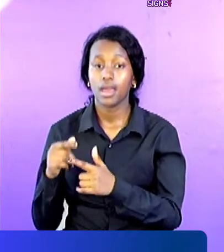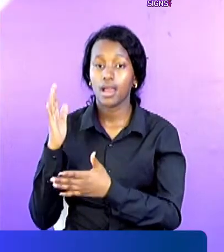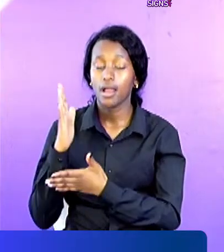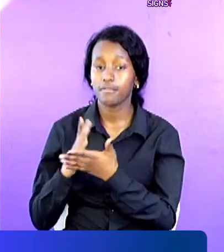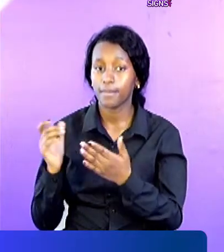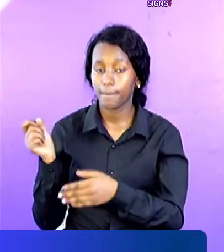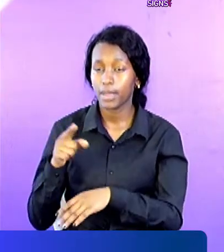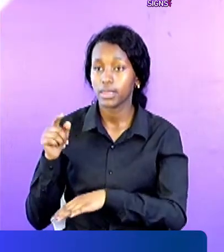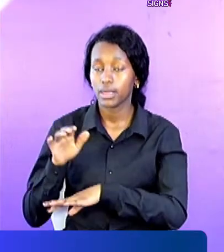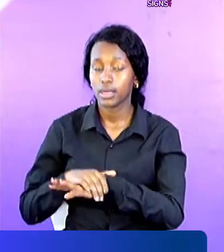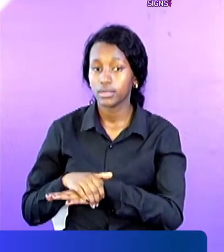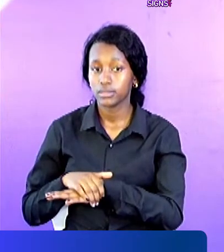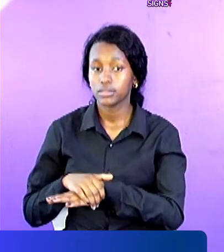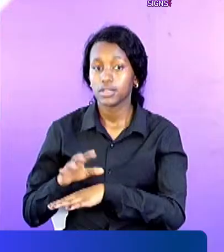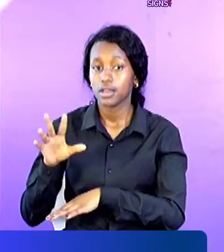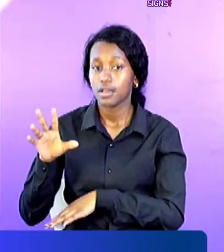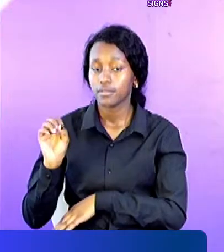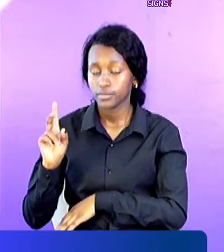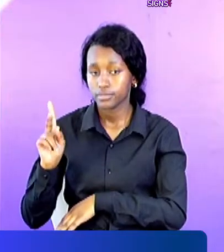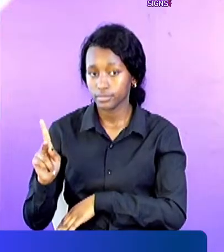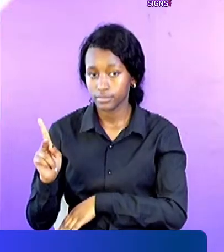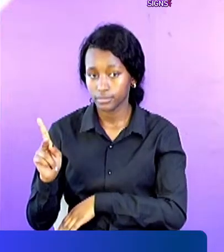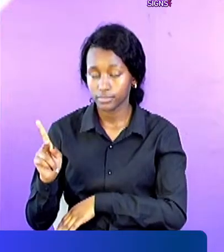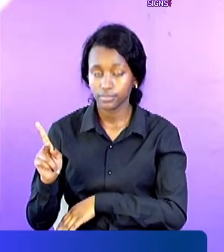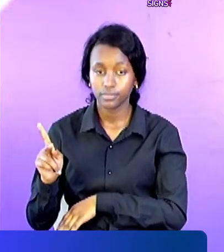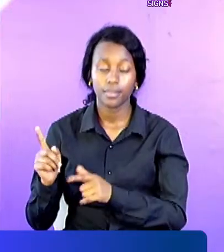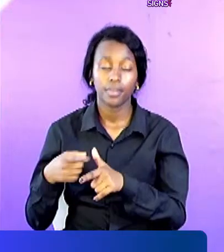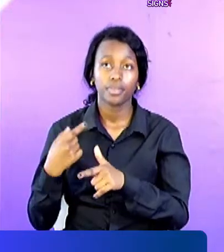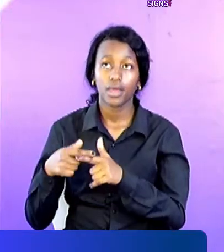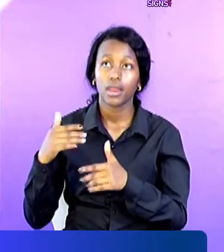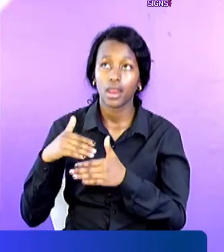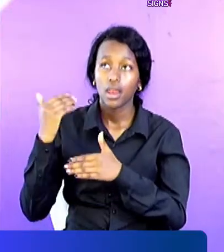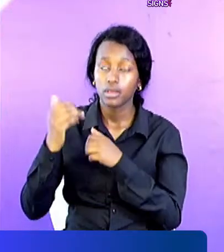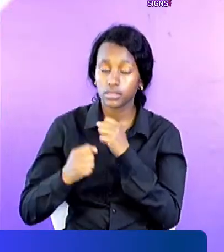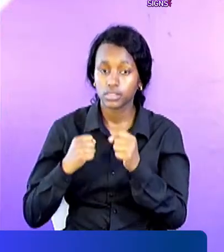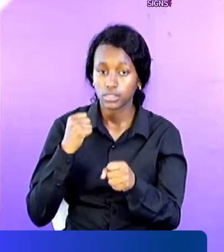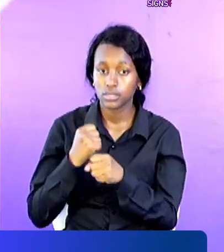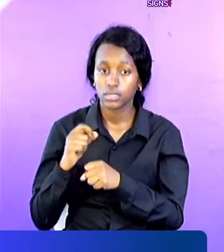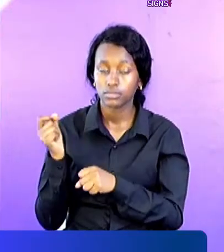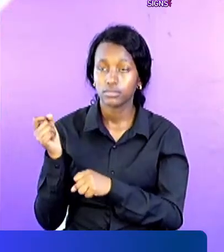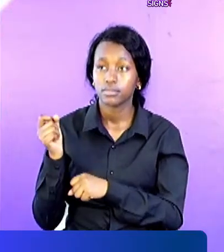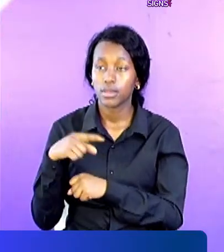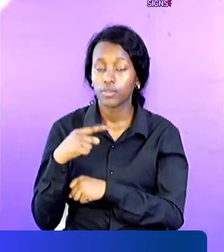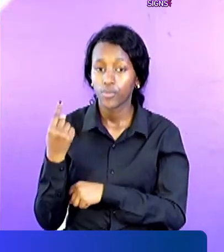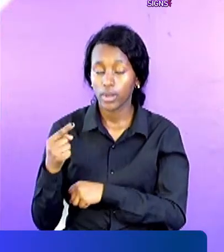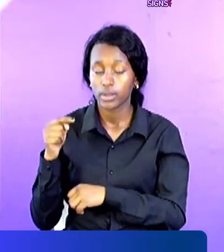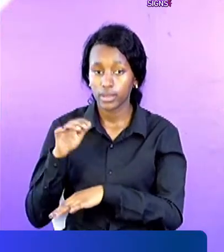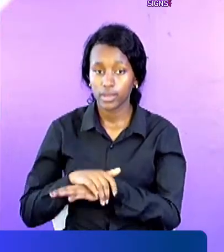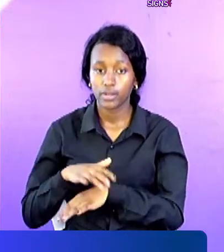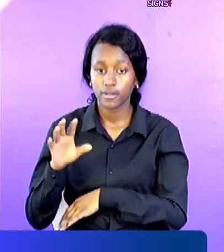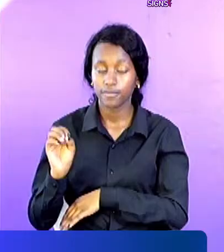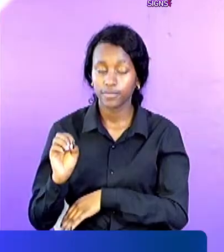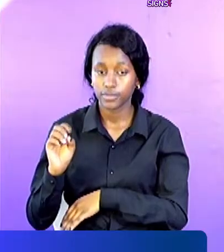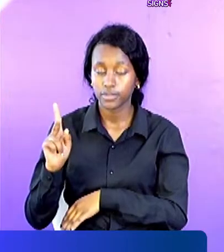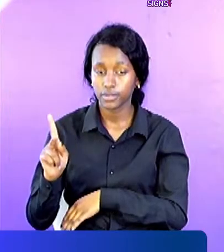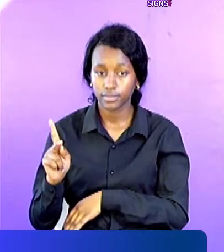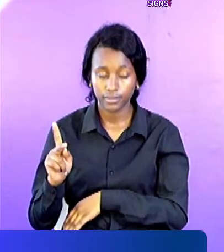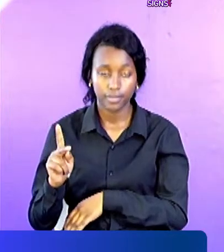Then by next year, January, I'll be getting another 50,000. Then I say, let's buy another bond in